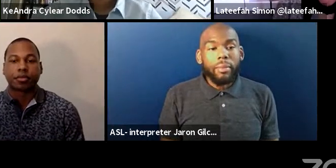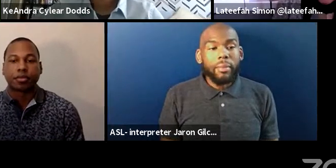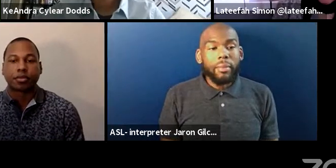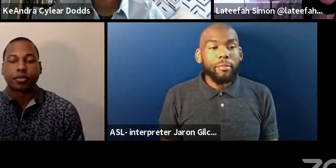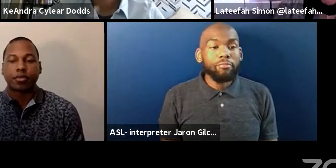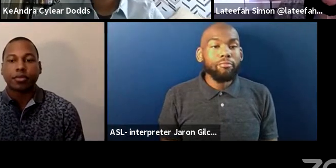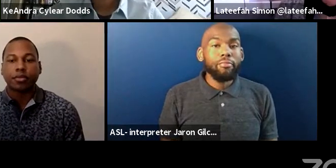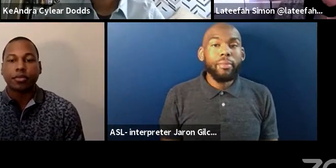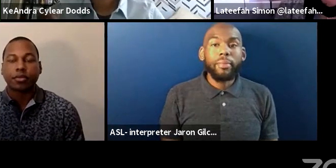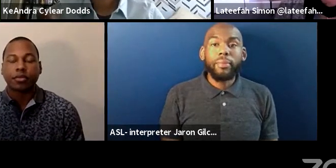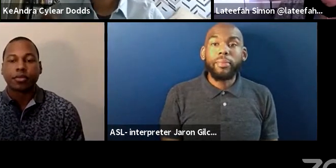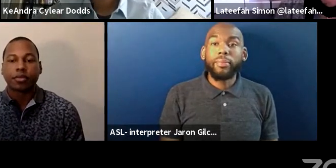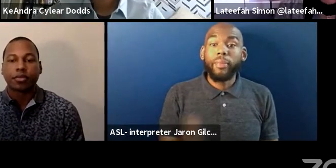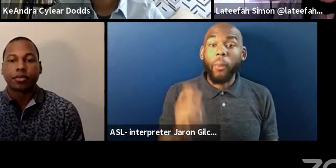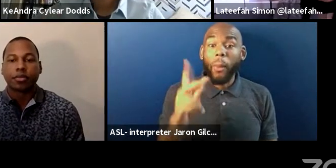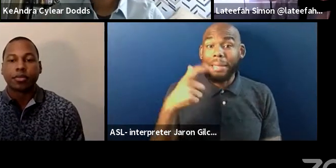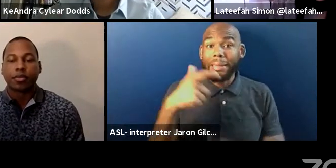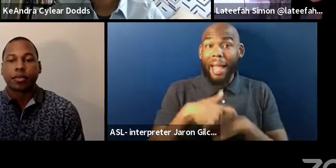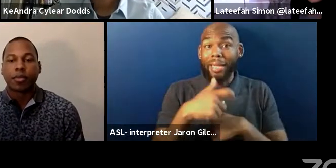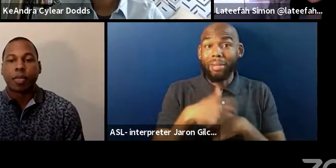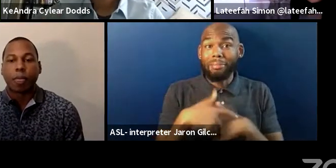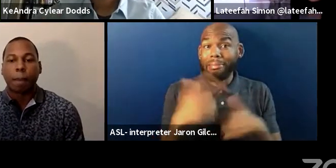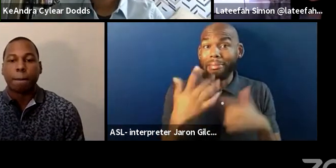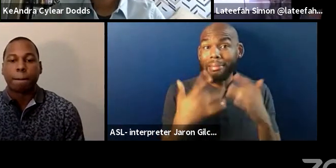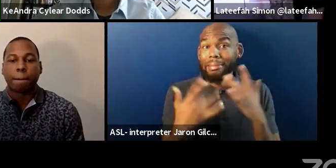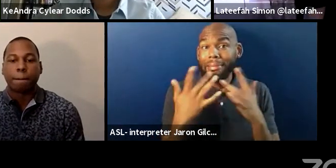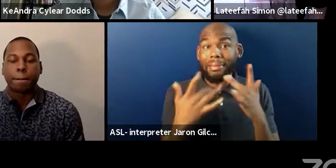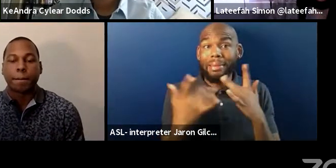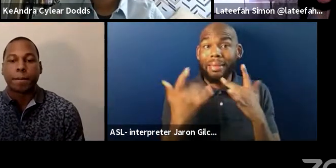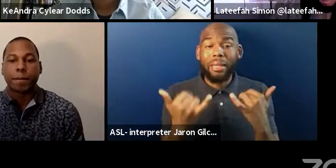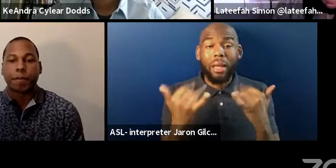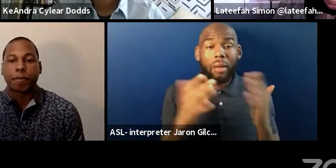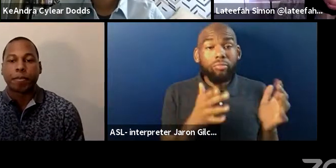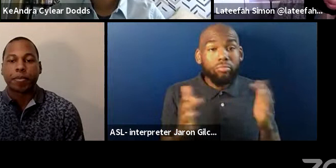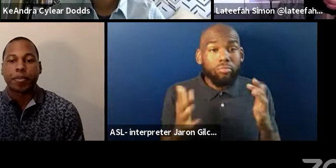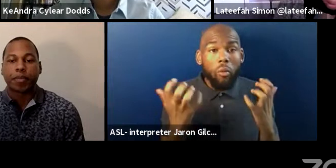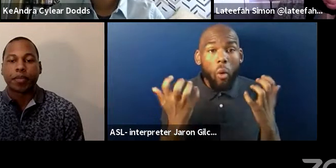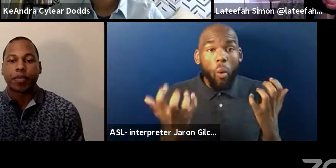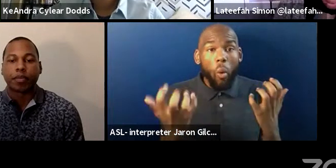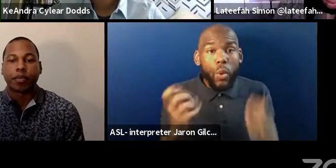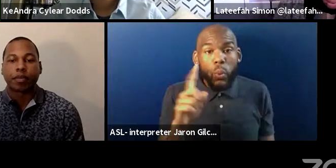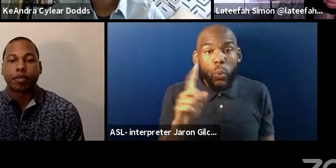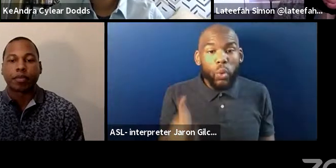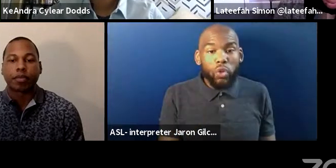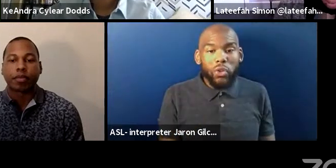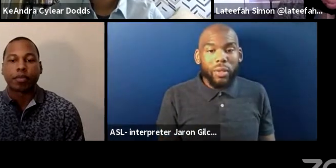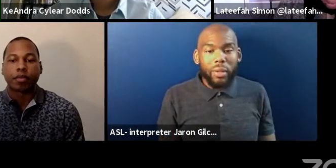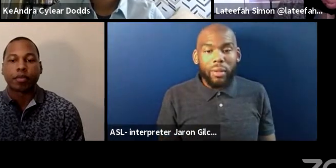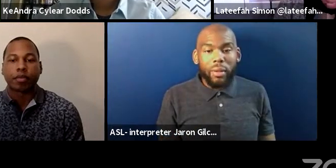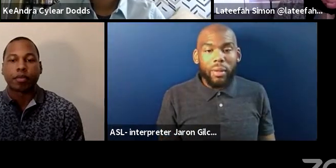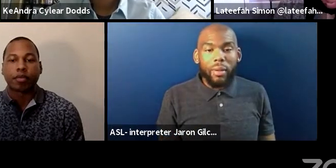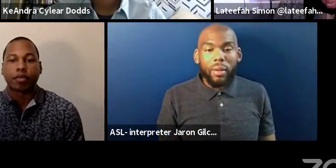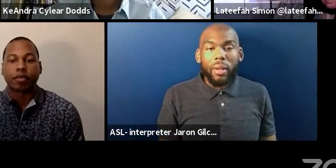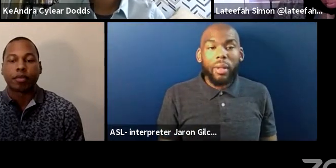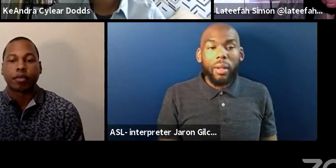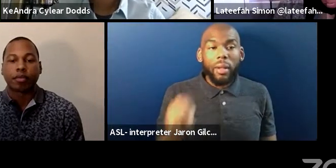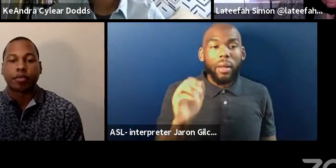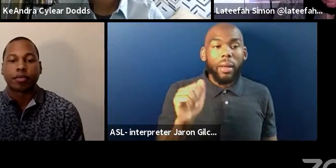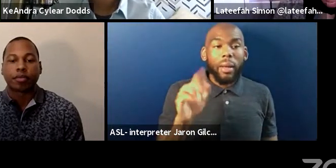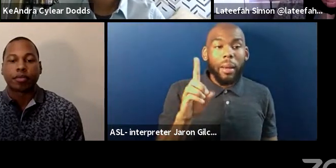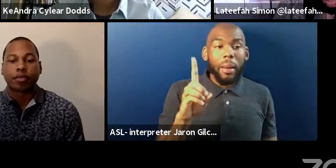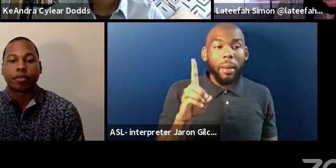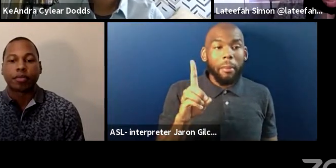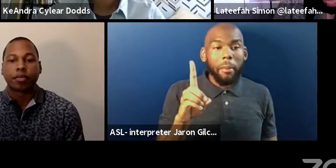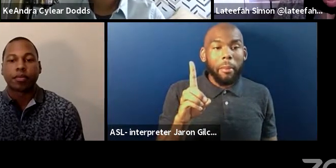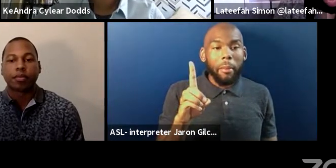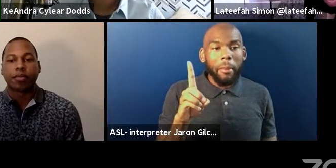Great. In the interest of time, I'm going to move to some audience questions now. So Maddie Brosen at the UCLA Lewis Center